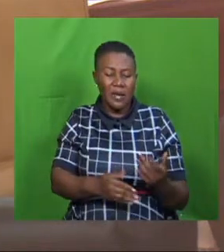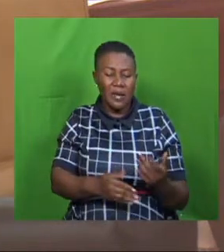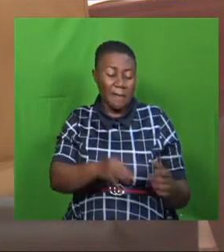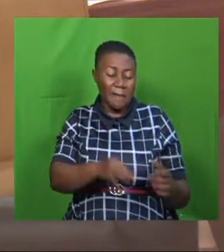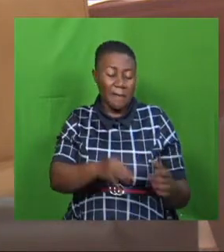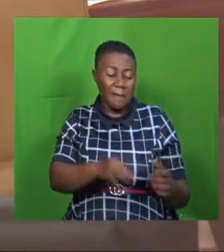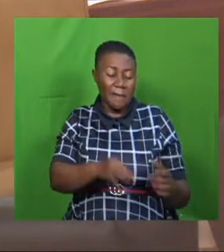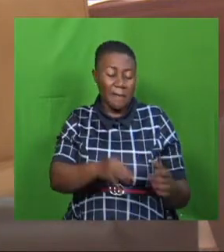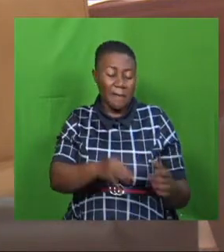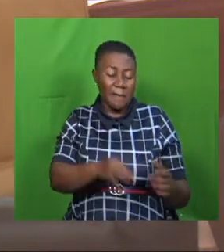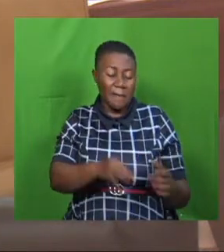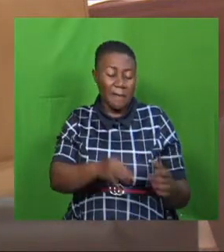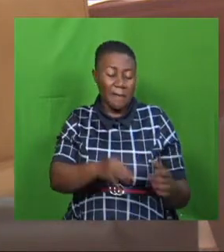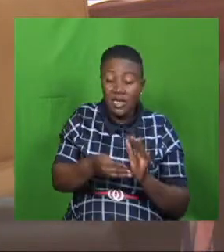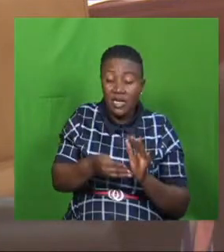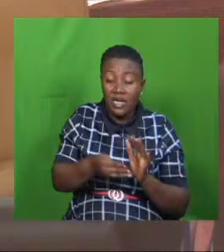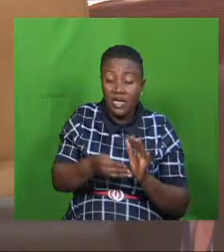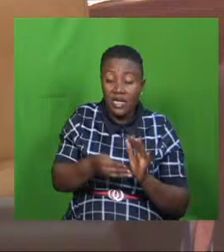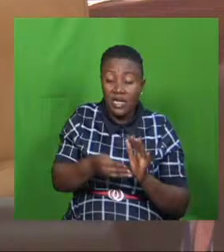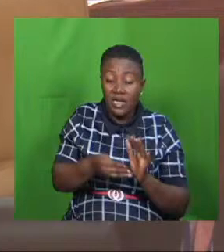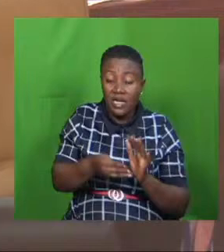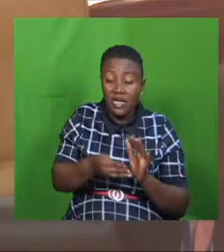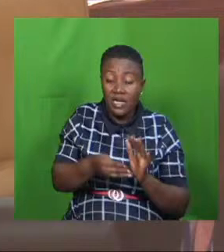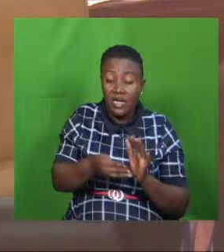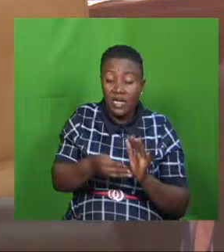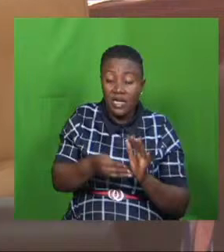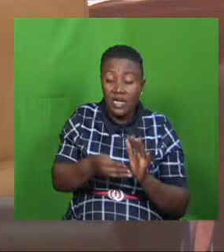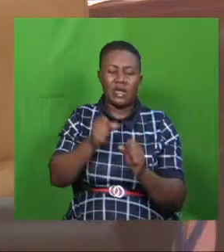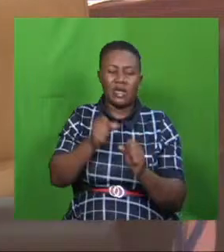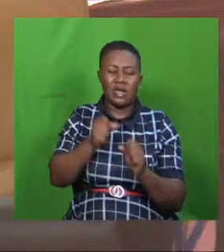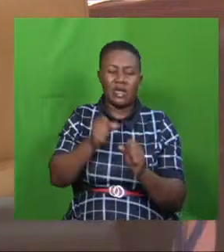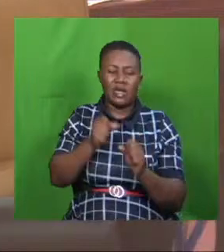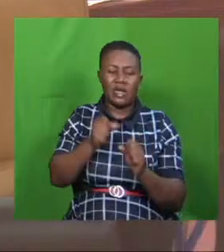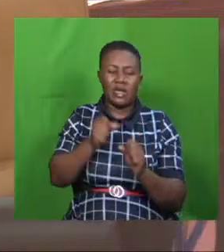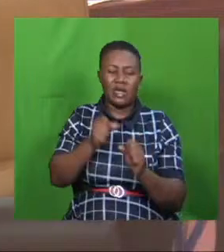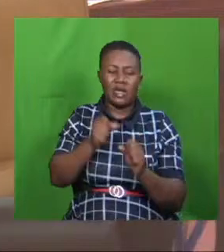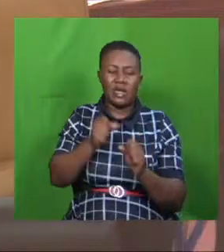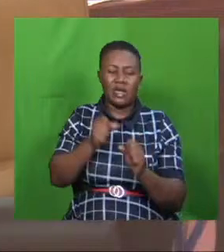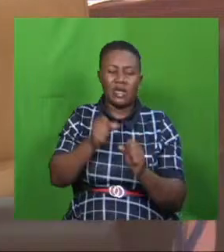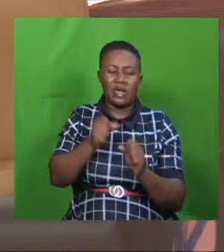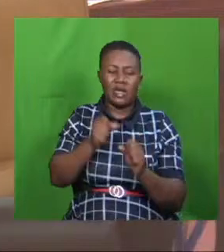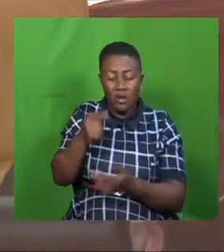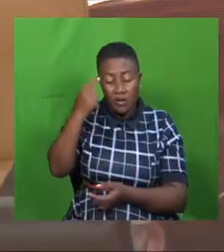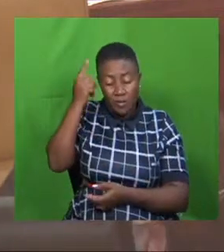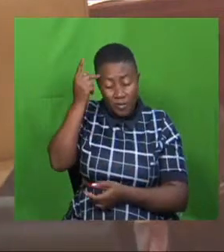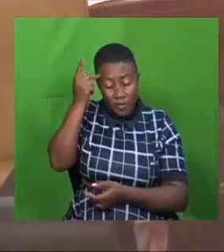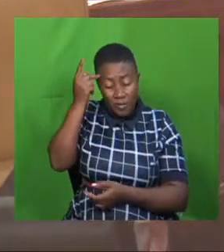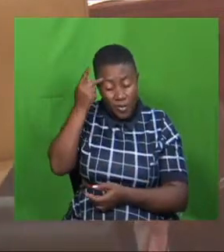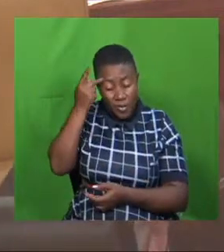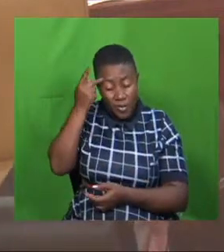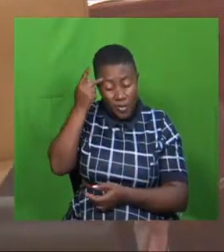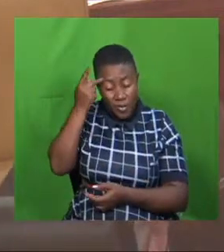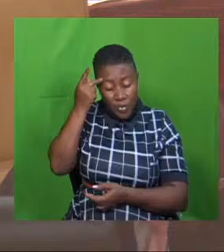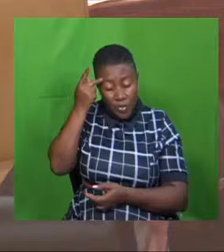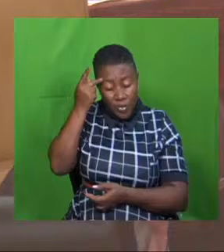mean that Ghana will be able to access money for the purposes of infrastructure development, being its loans.